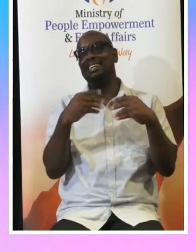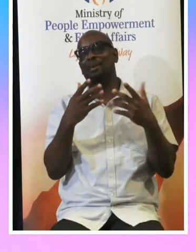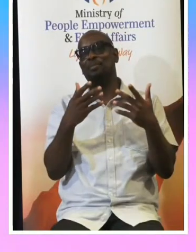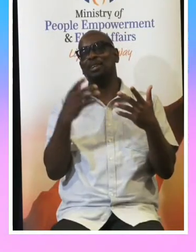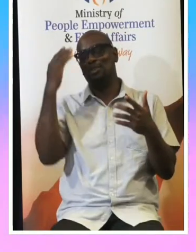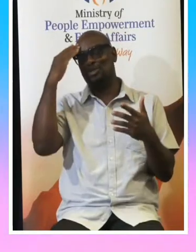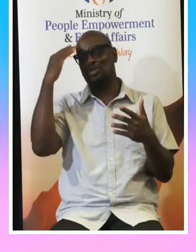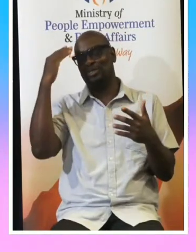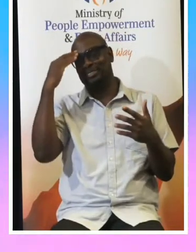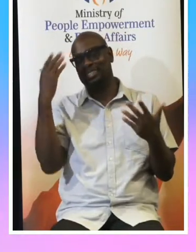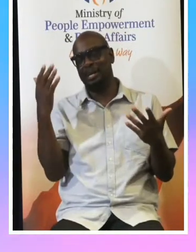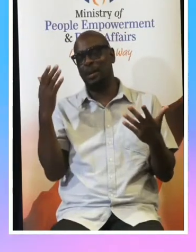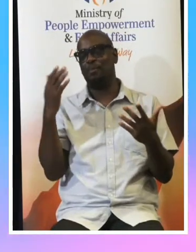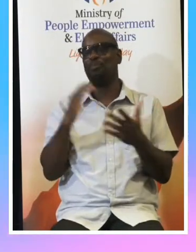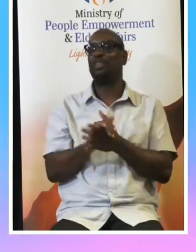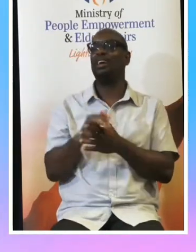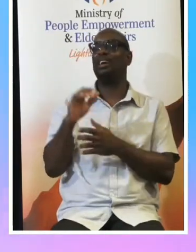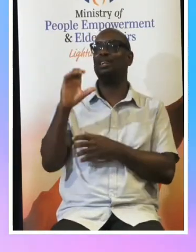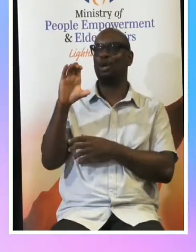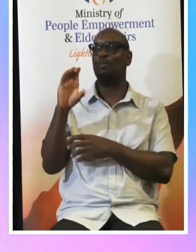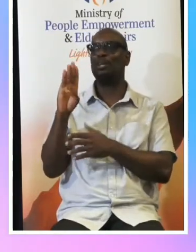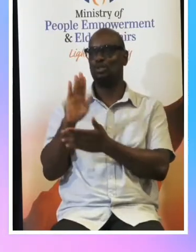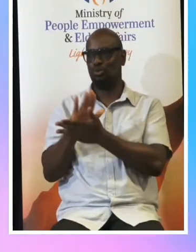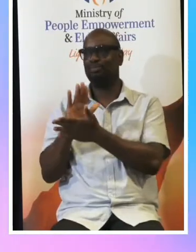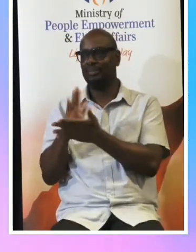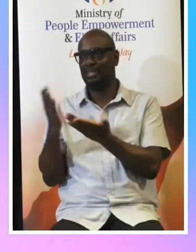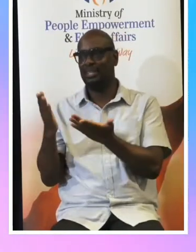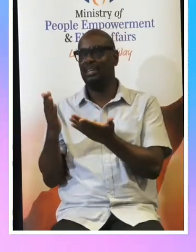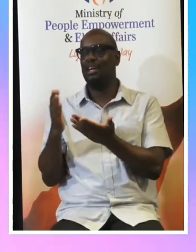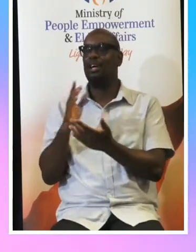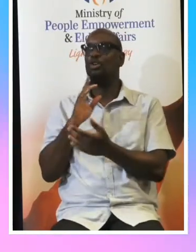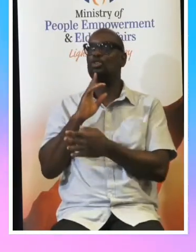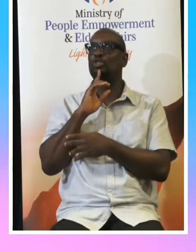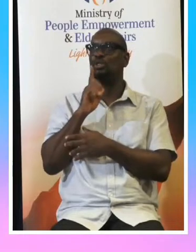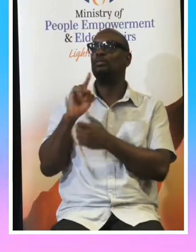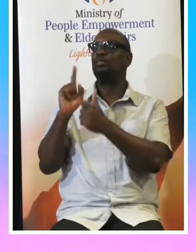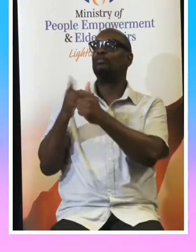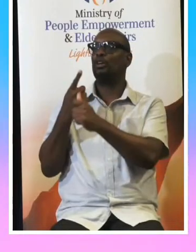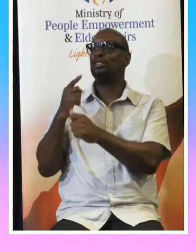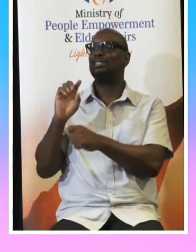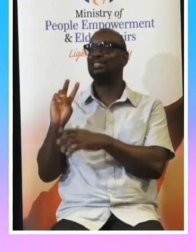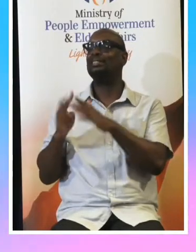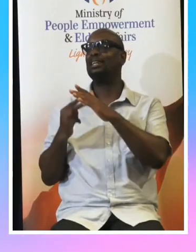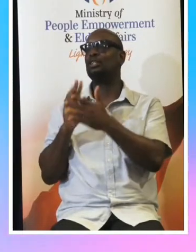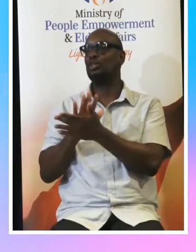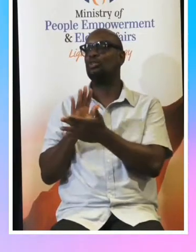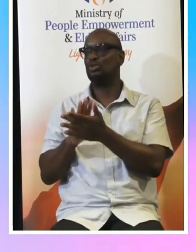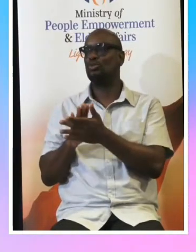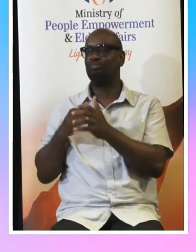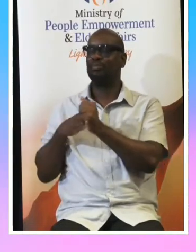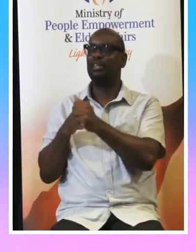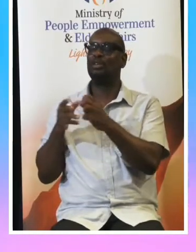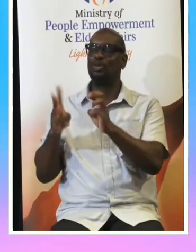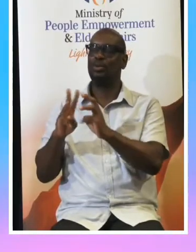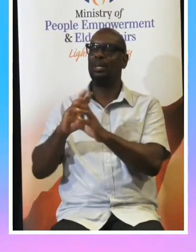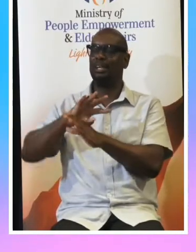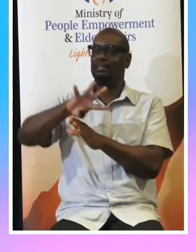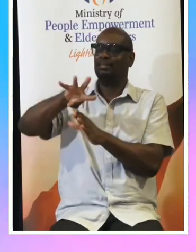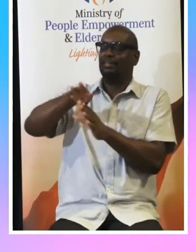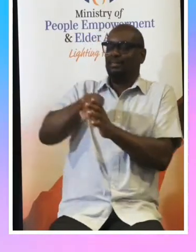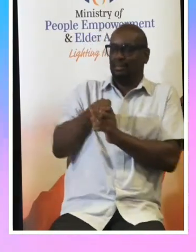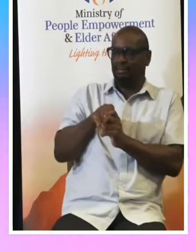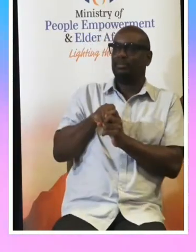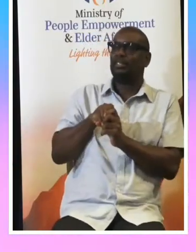of accommodating persons with disabilities in you know, Kerri-Anne and Janelle's